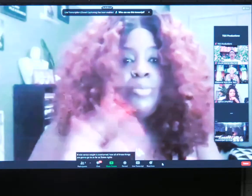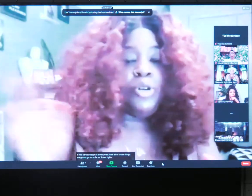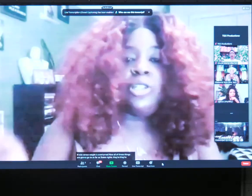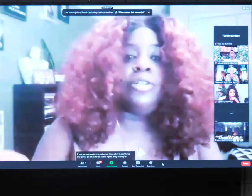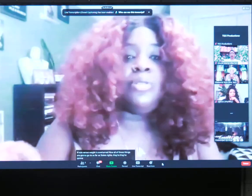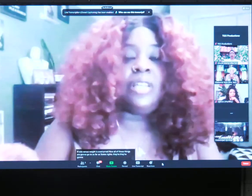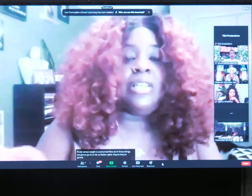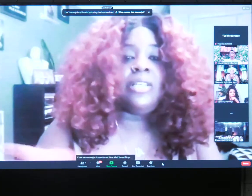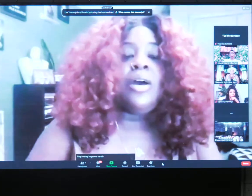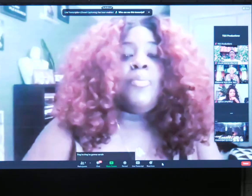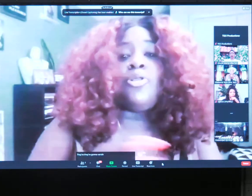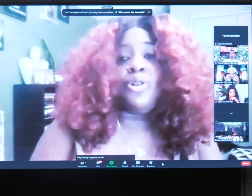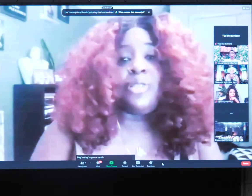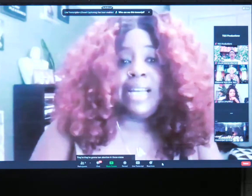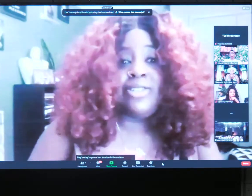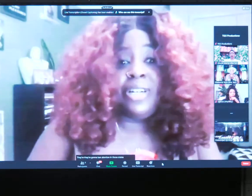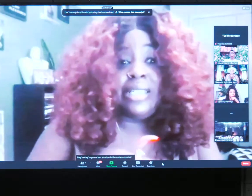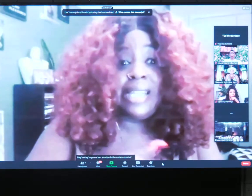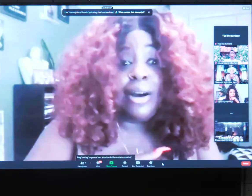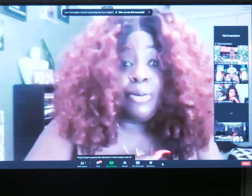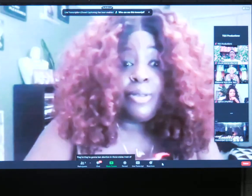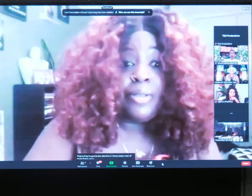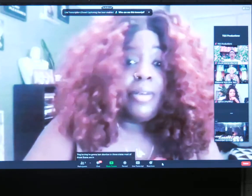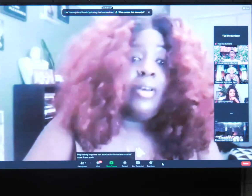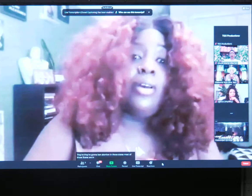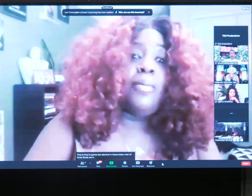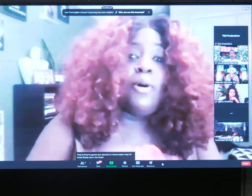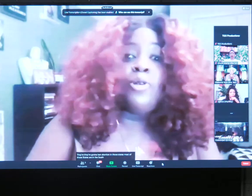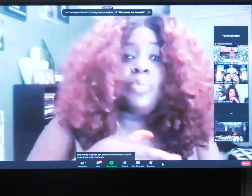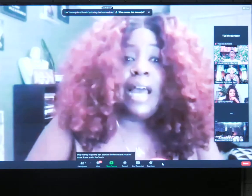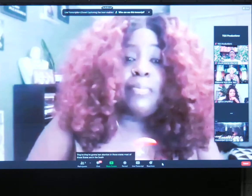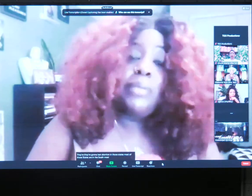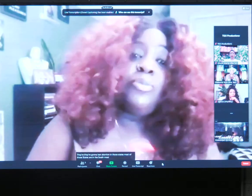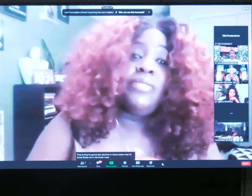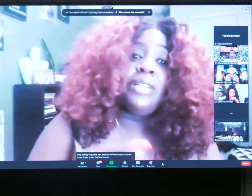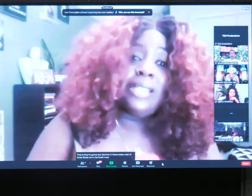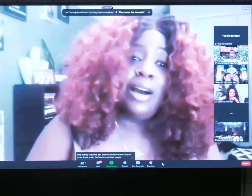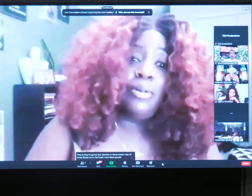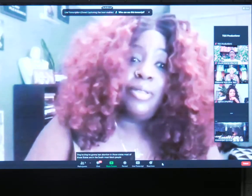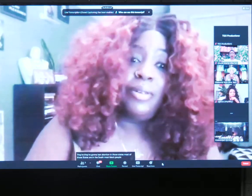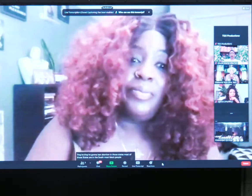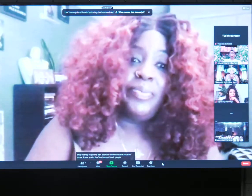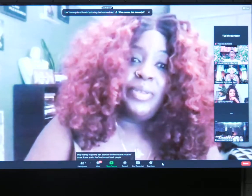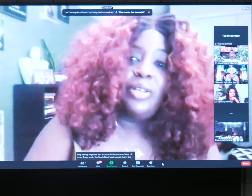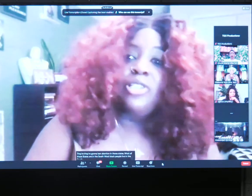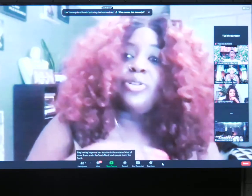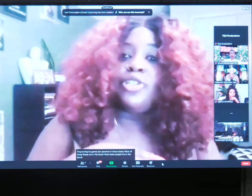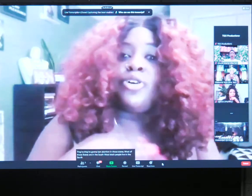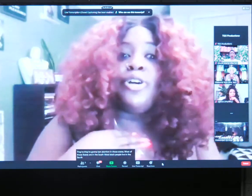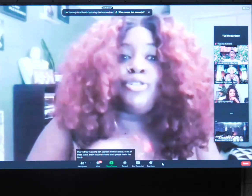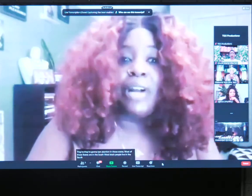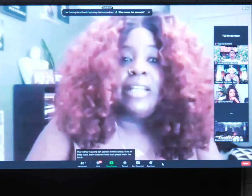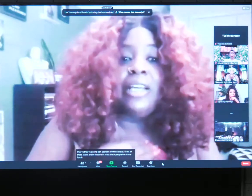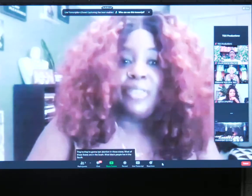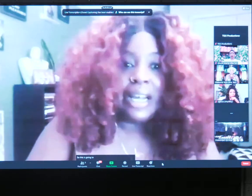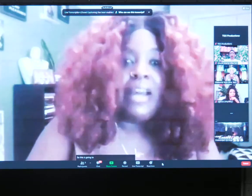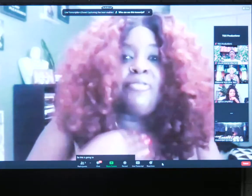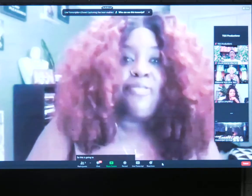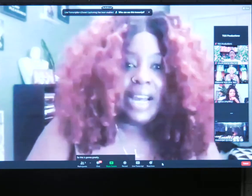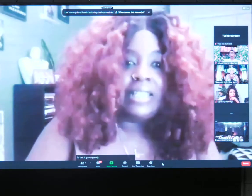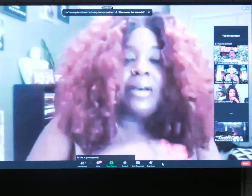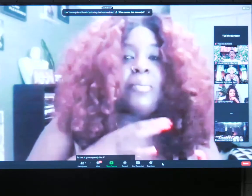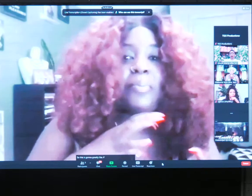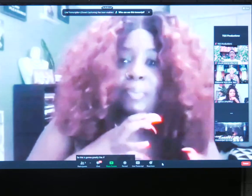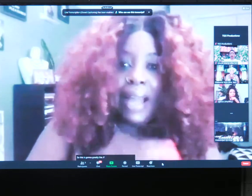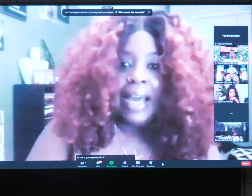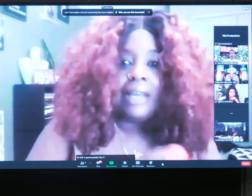ban abortion in those states. Most of those states are in the South. Most Black people live in the South. So this is going to greatly